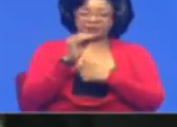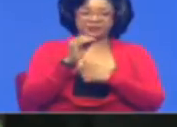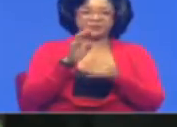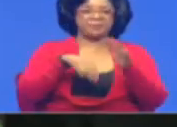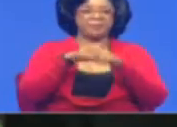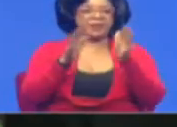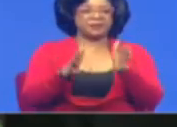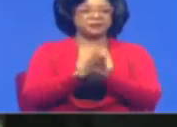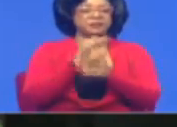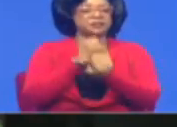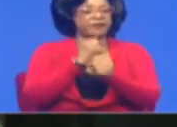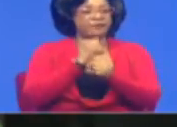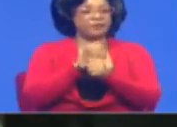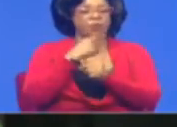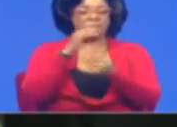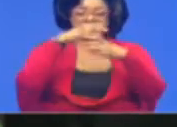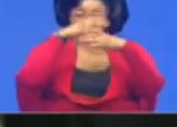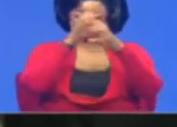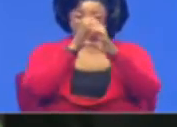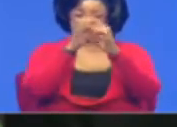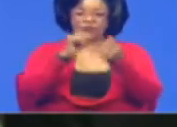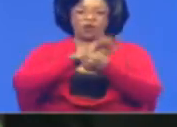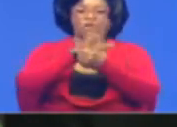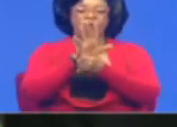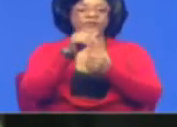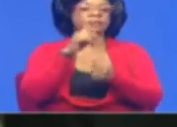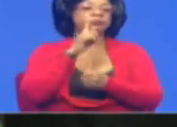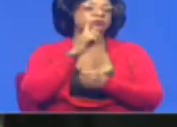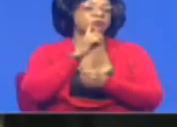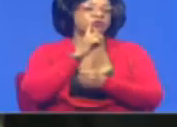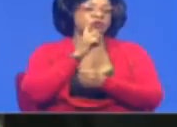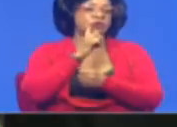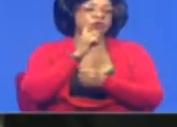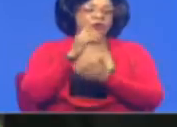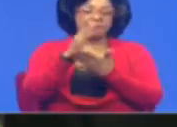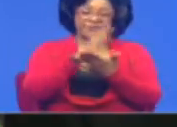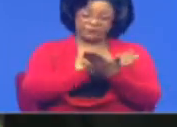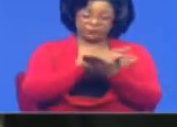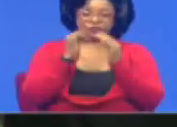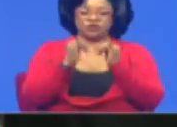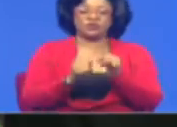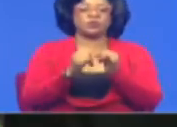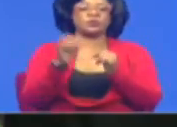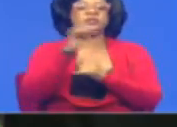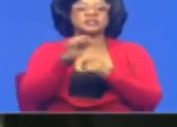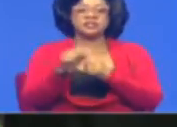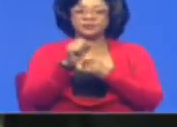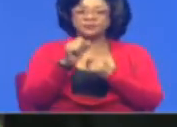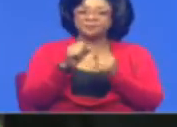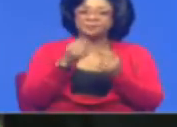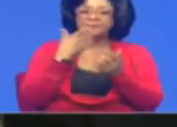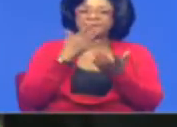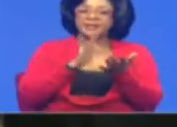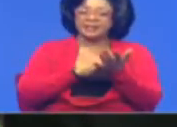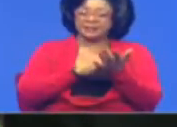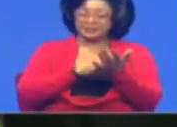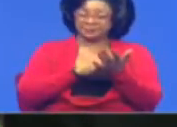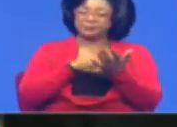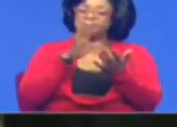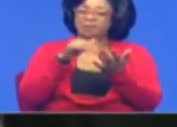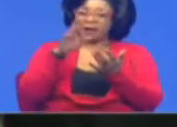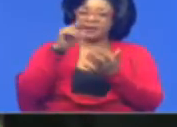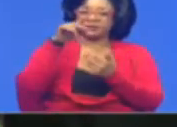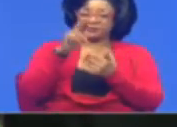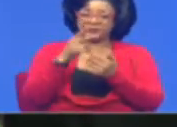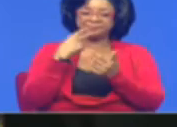staff who will be tested for COVID-19 from tomorrow ahead of the new season. In a letter seen by NTV Sport, FKF